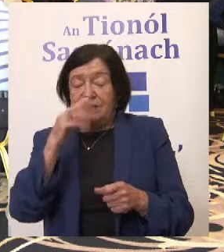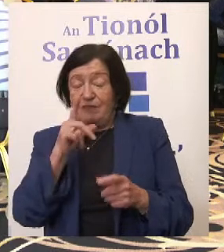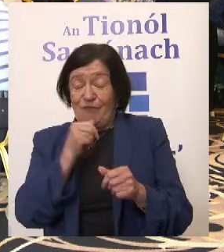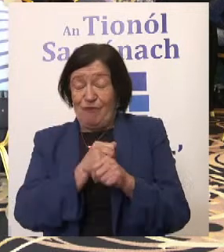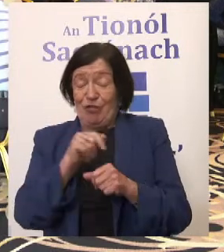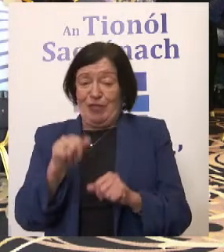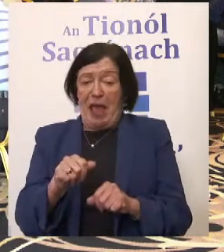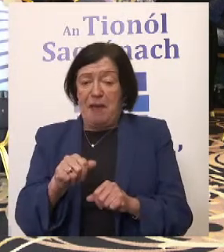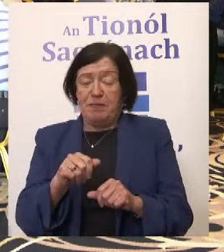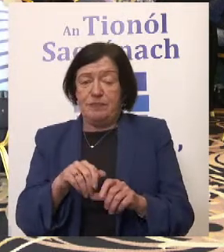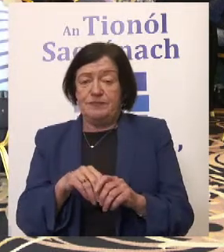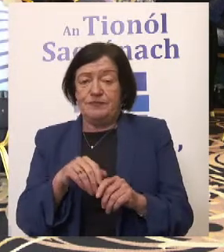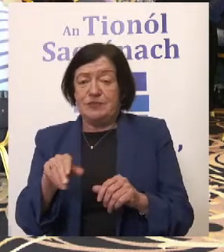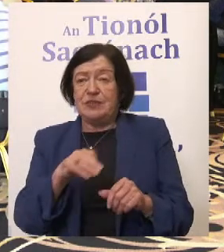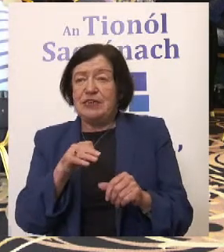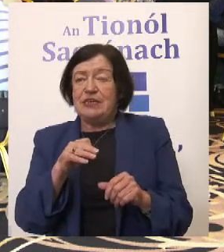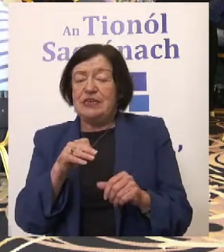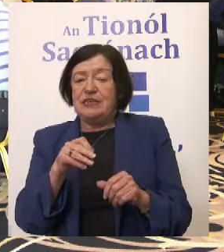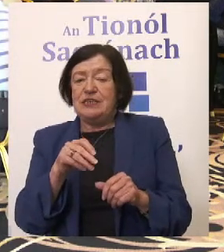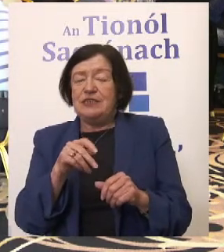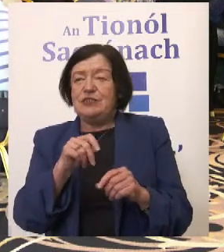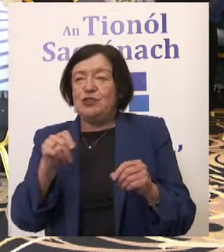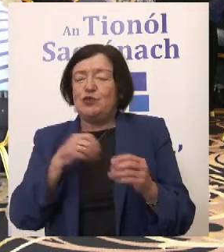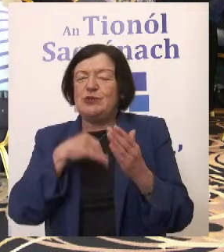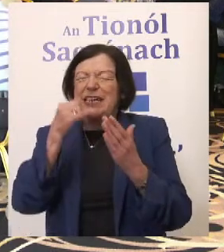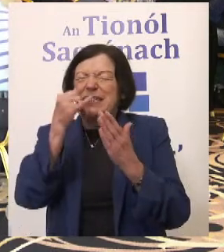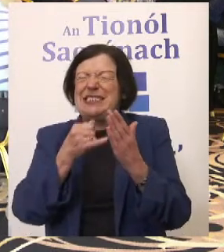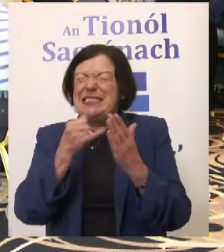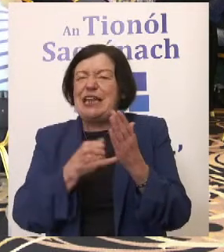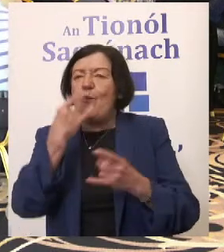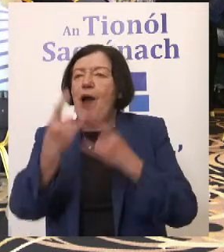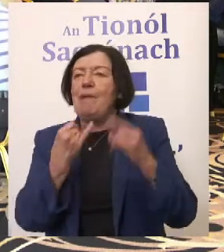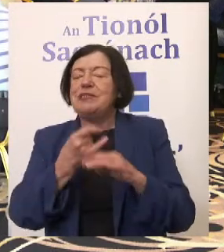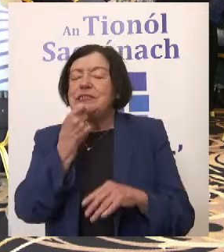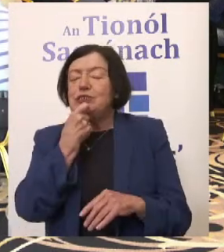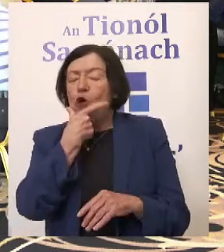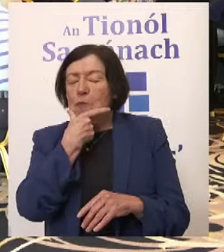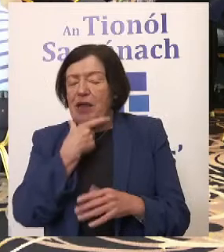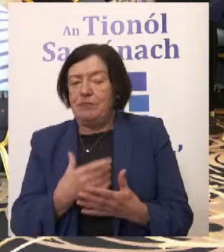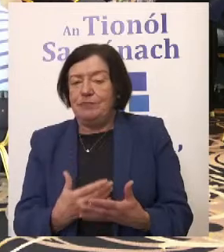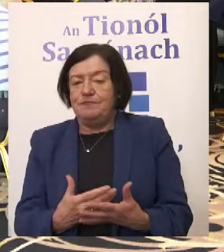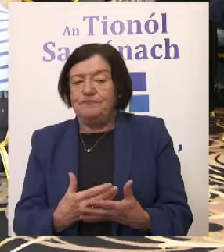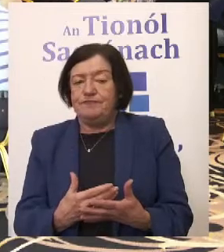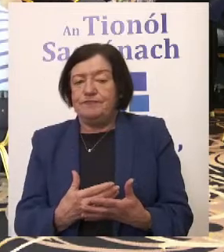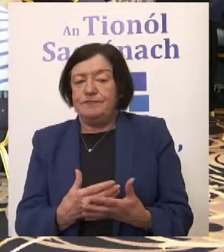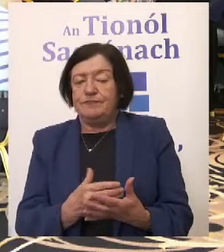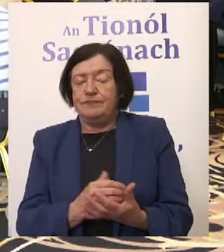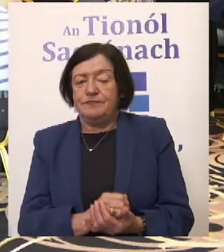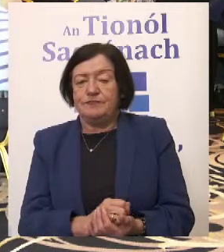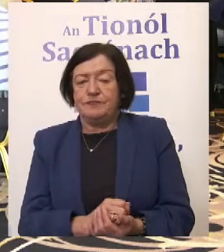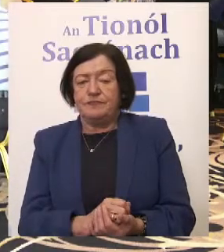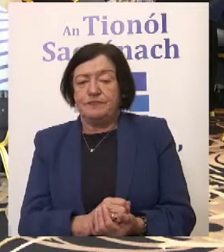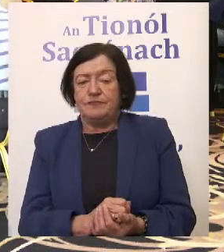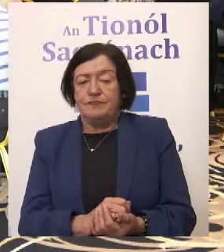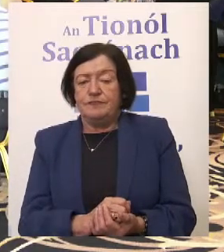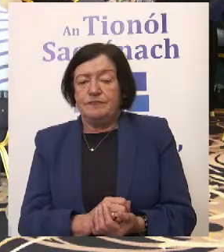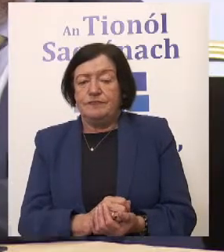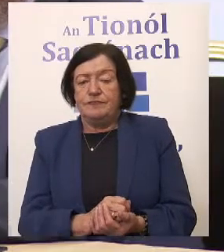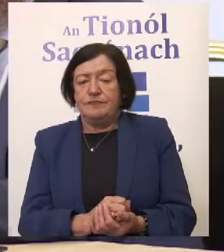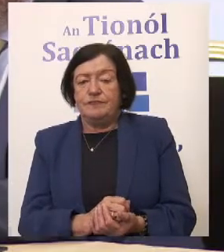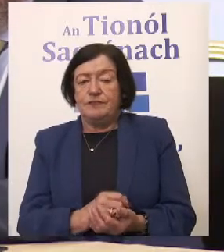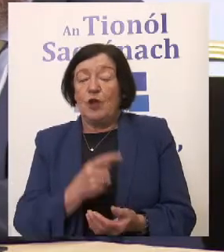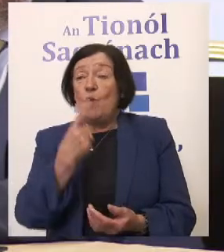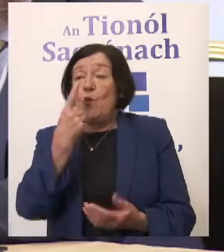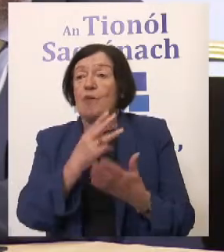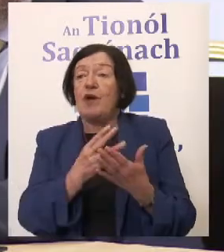we wouldn't get too finely into the detail of what happens in Dublin. But like, one of the key